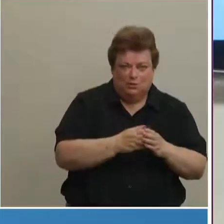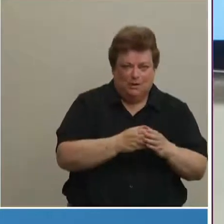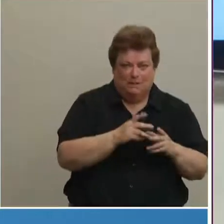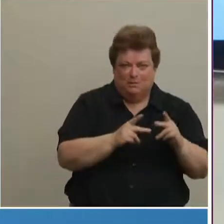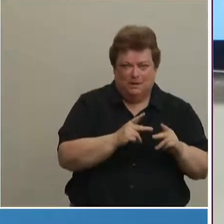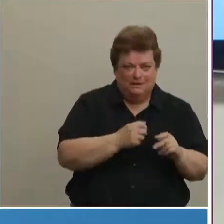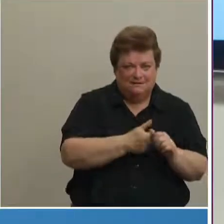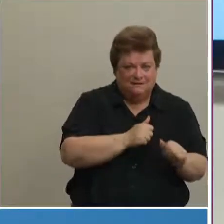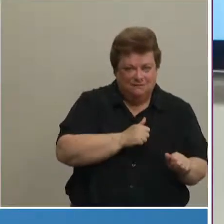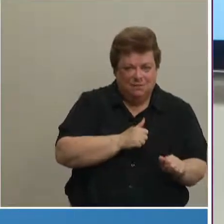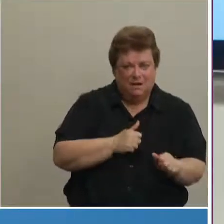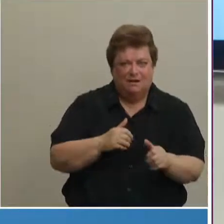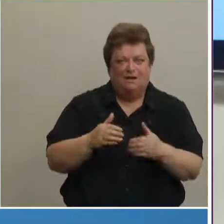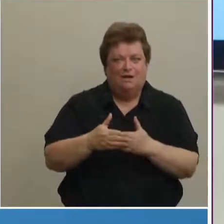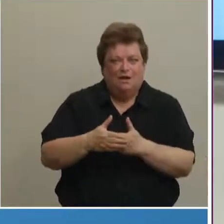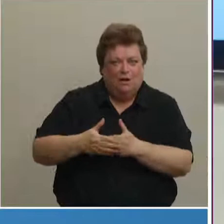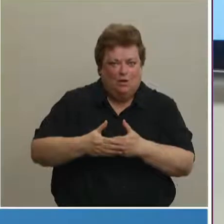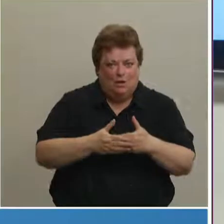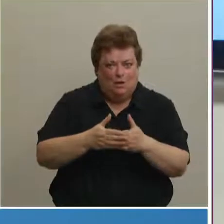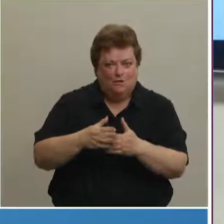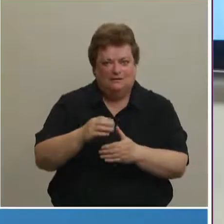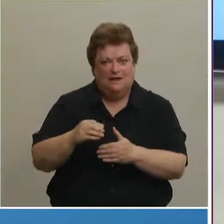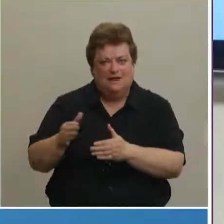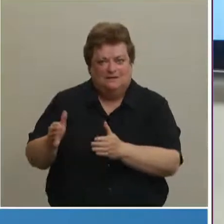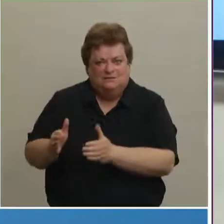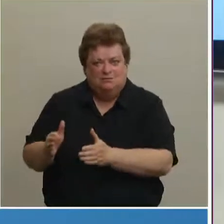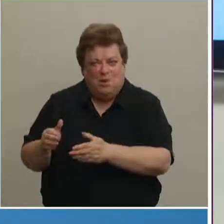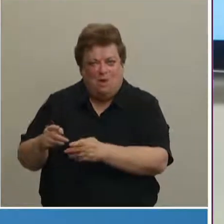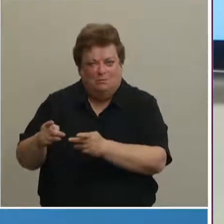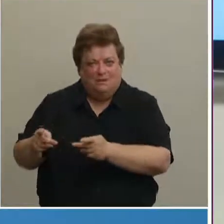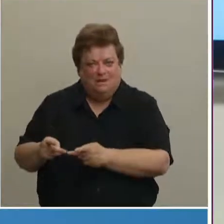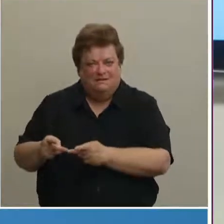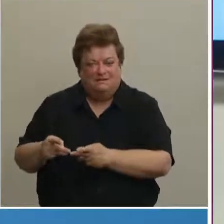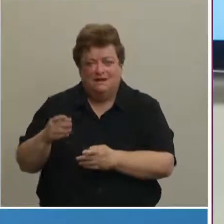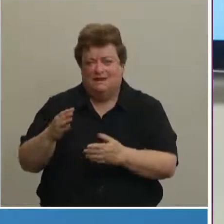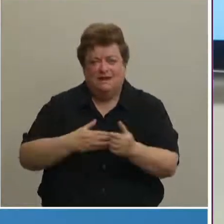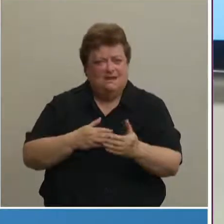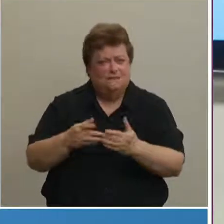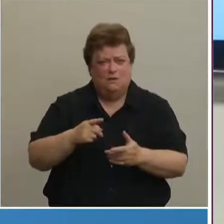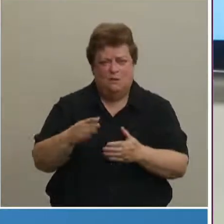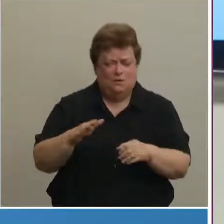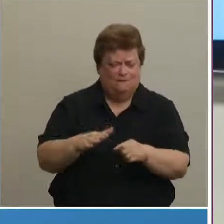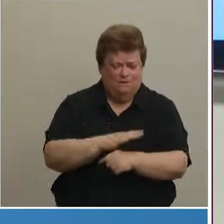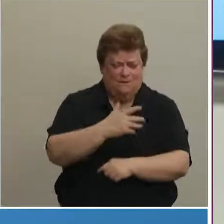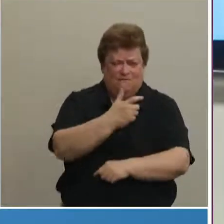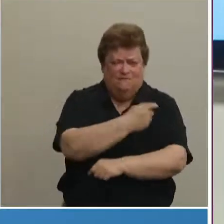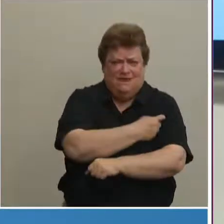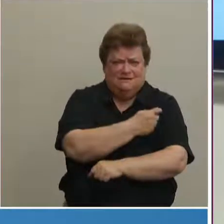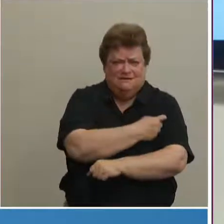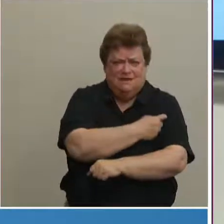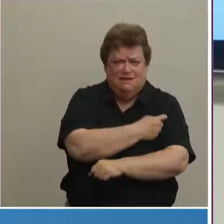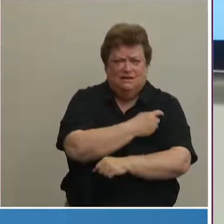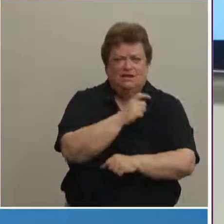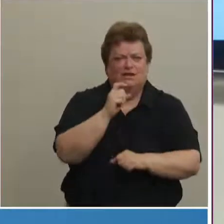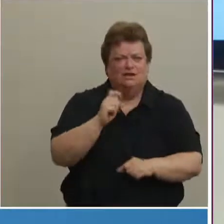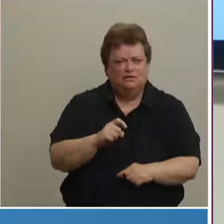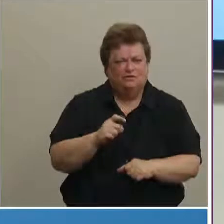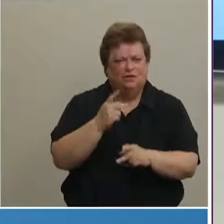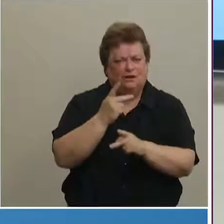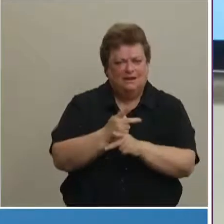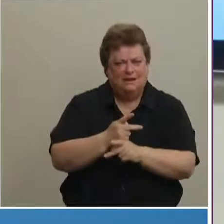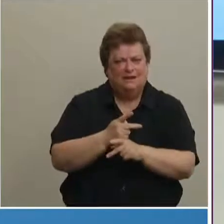close contact, and confined spaces. Even if you've been fully vaccinated against COVID-19, you should